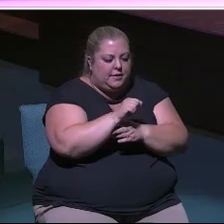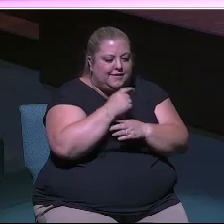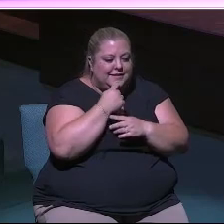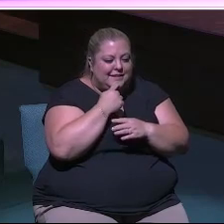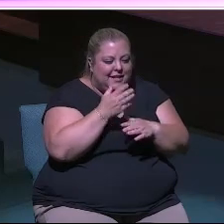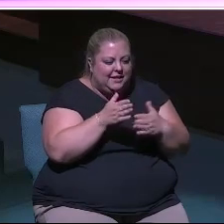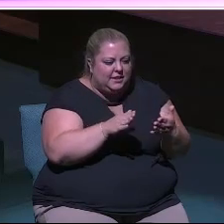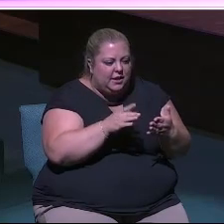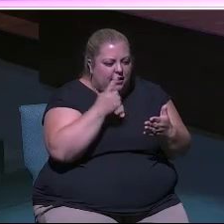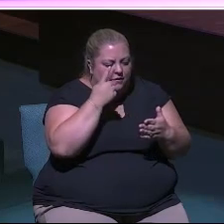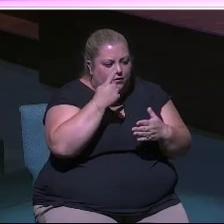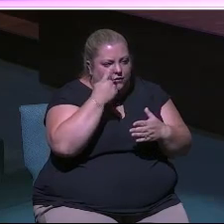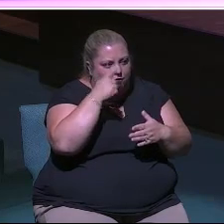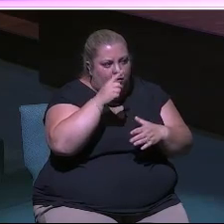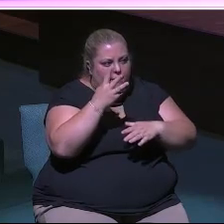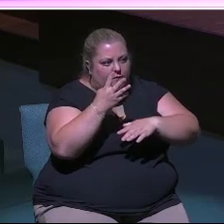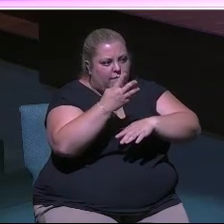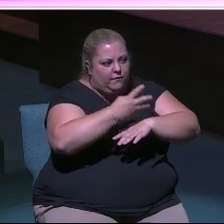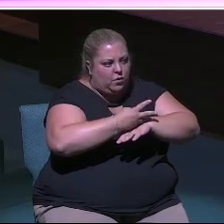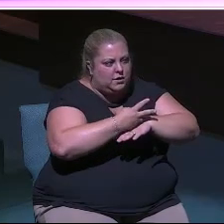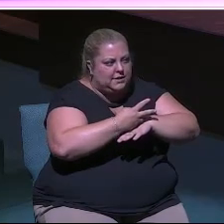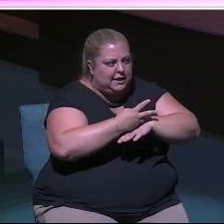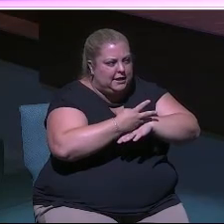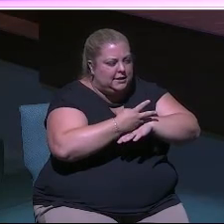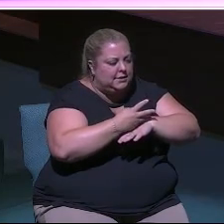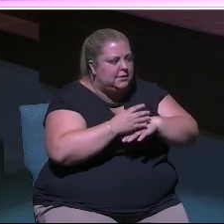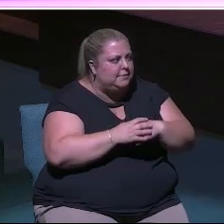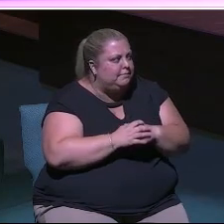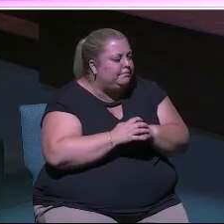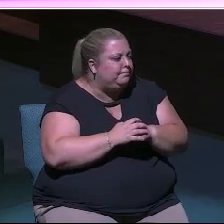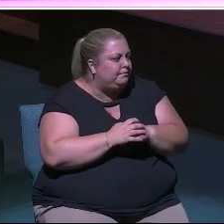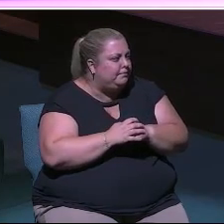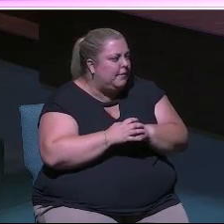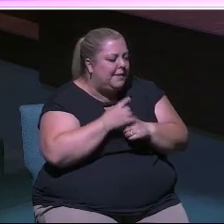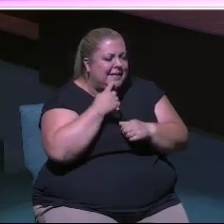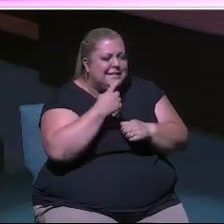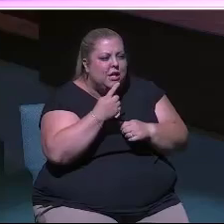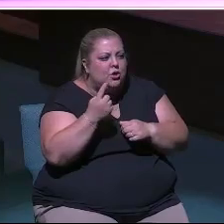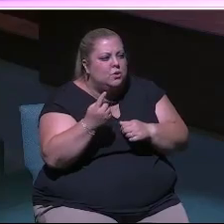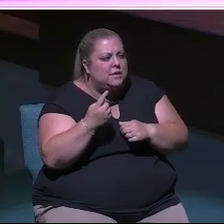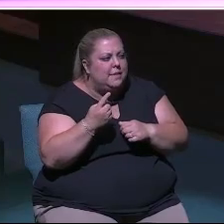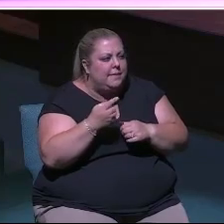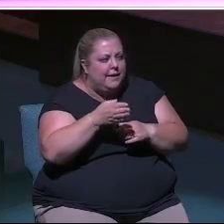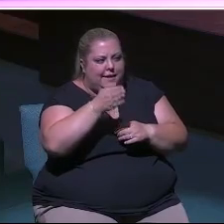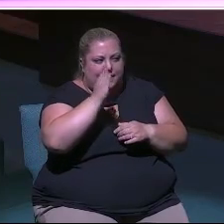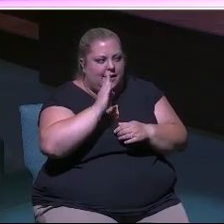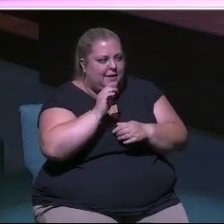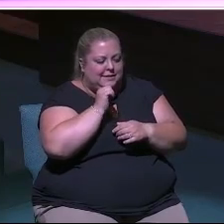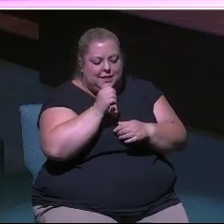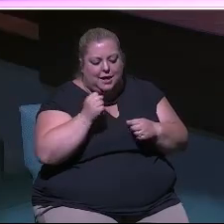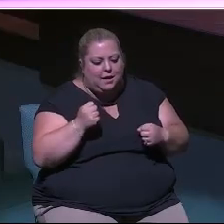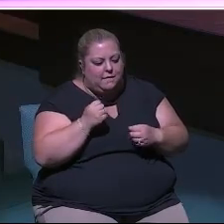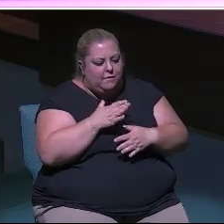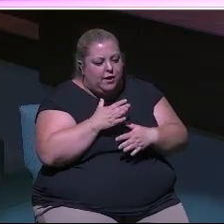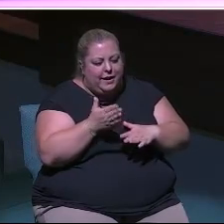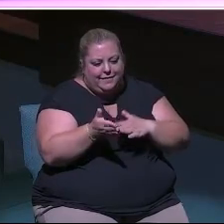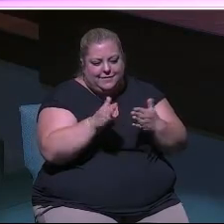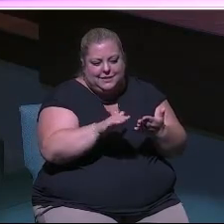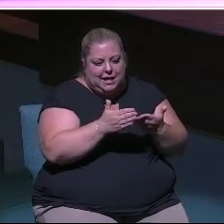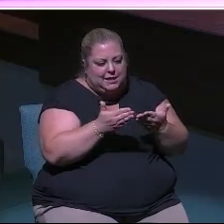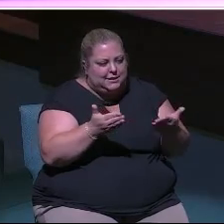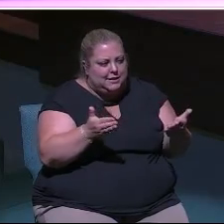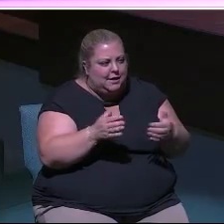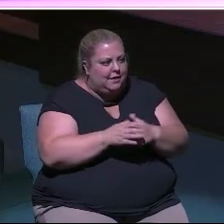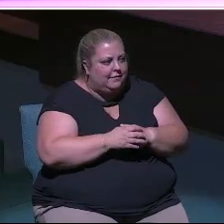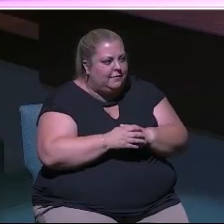for he hath been dead 4 days. Let me tell you something. God's not afraid of dead stuff. Little boy had a